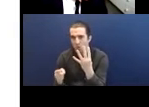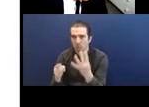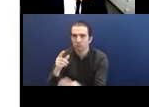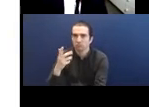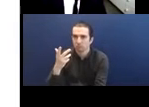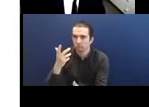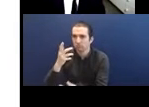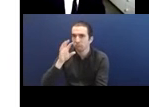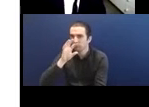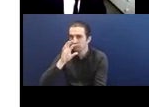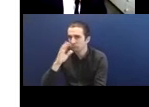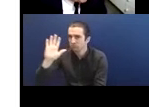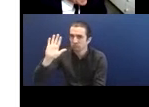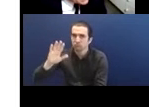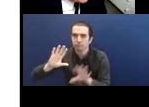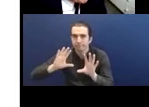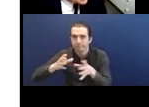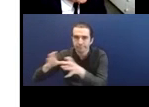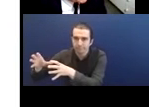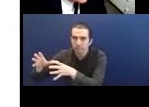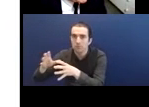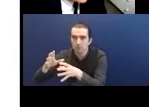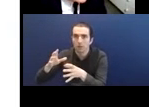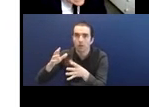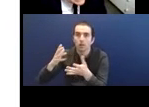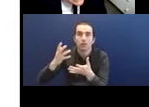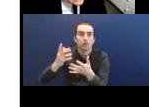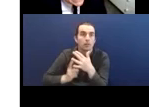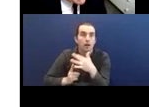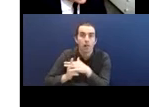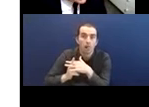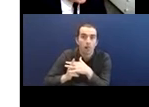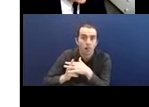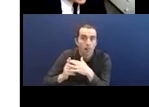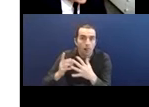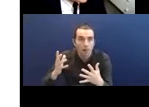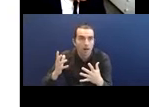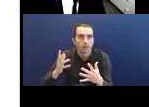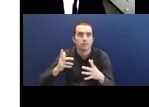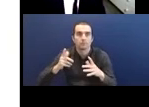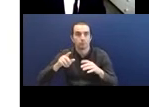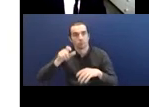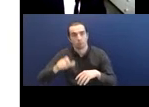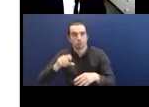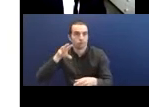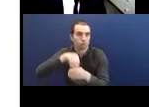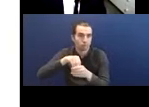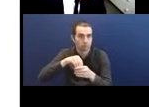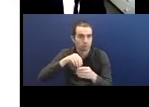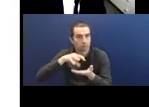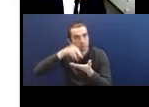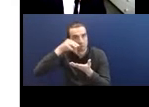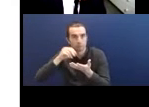is integration, is a process of placing persons with disabilities in existing mainstream education, as long as